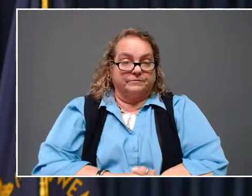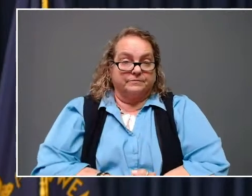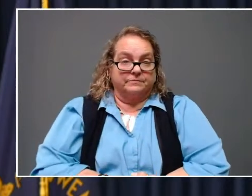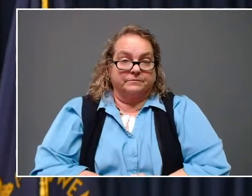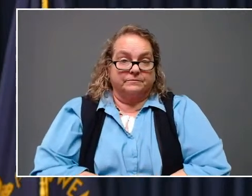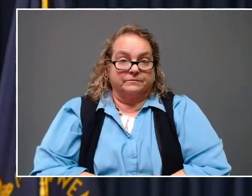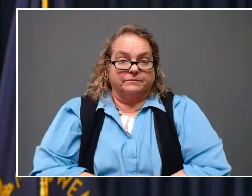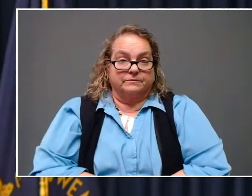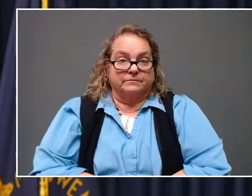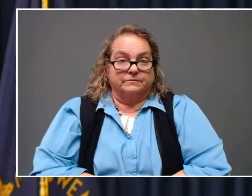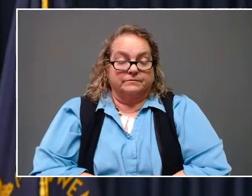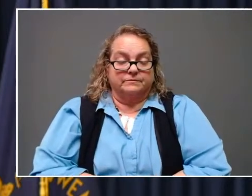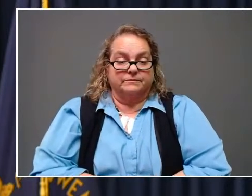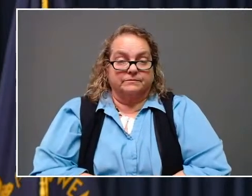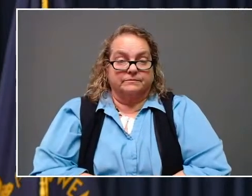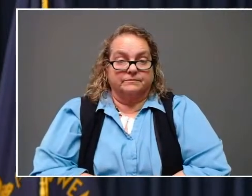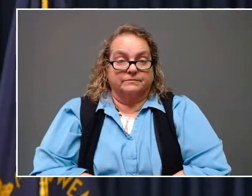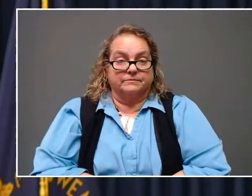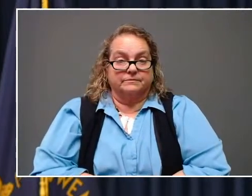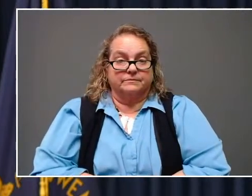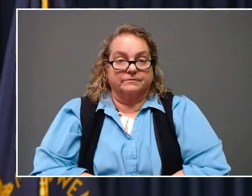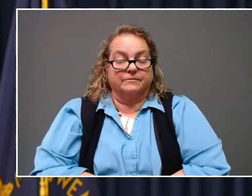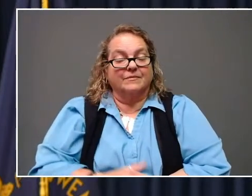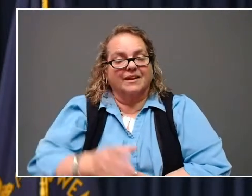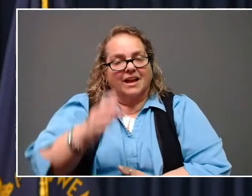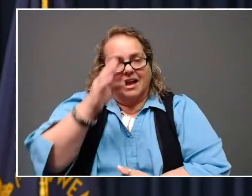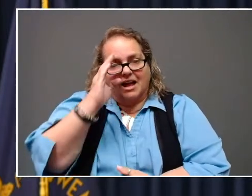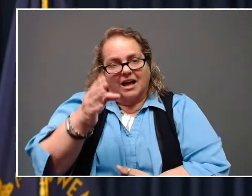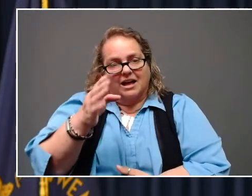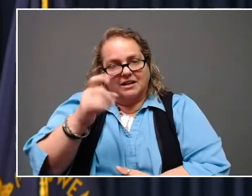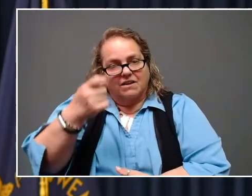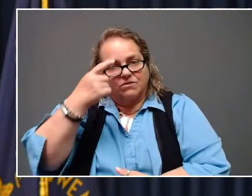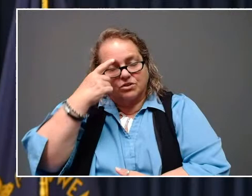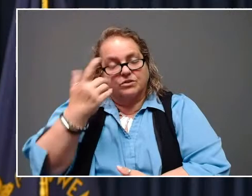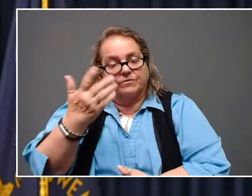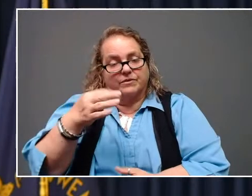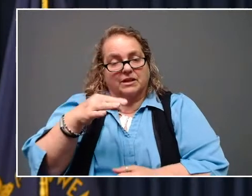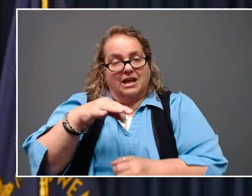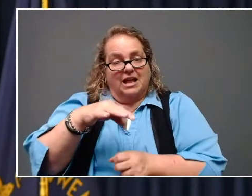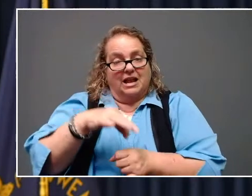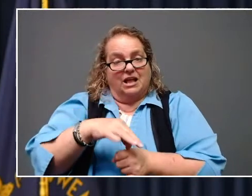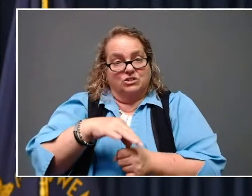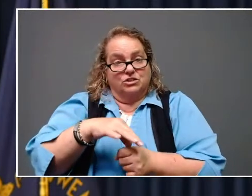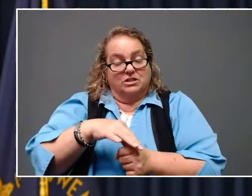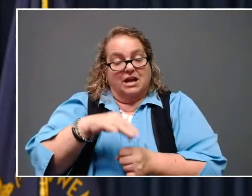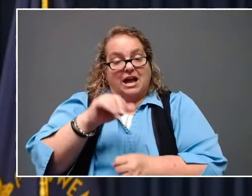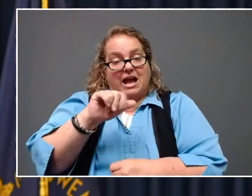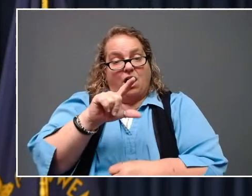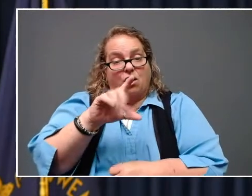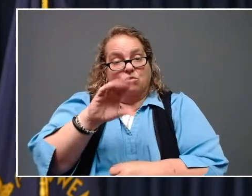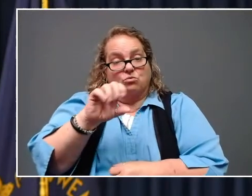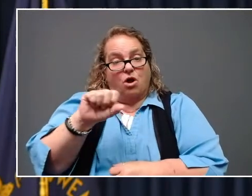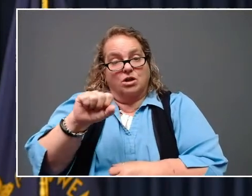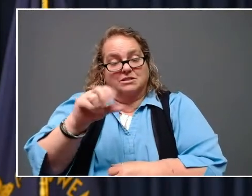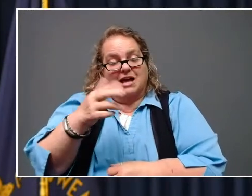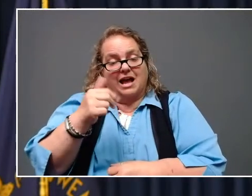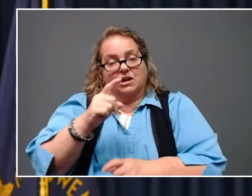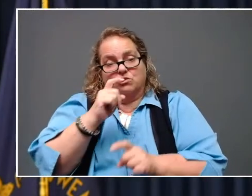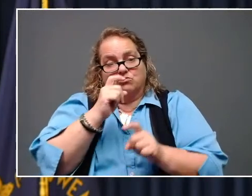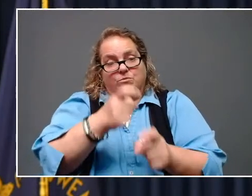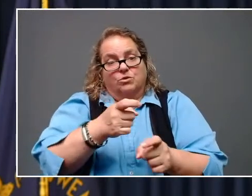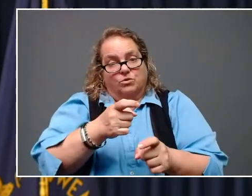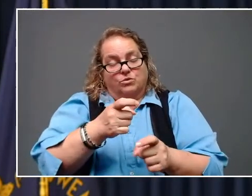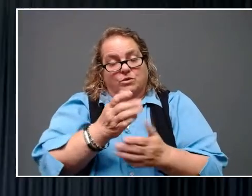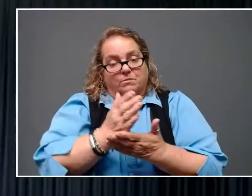Hi, Governor. On elections, Al Cross had a Tribune piece on the group of Republicans